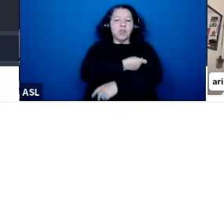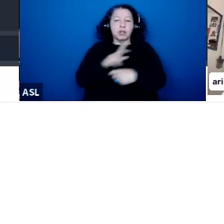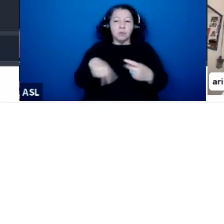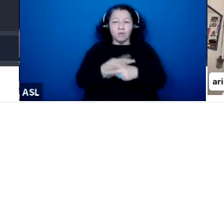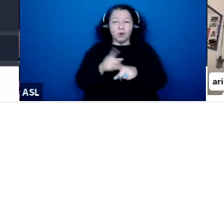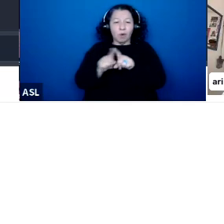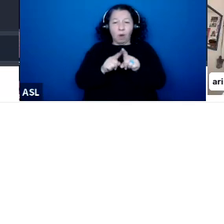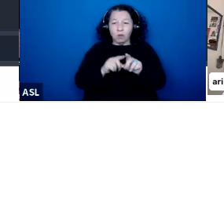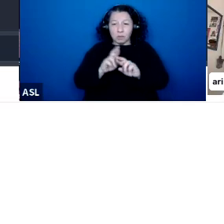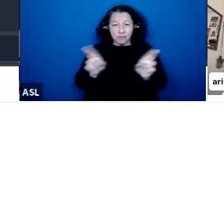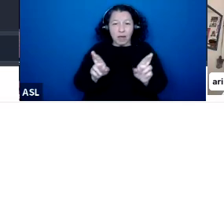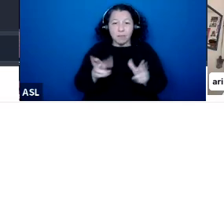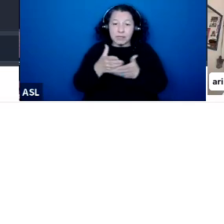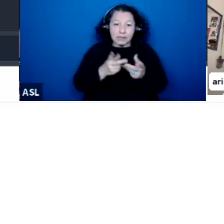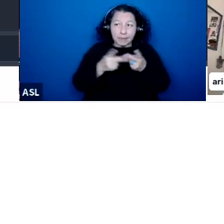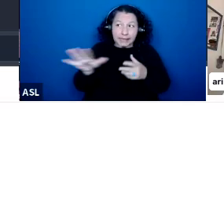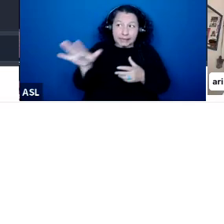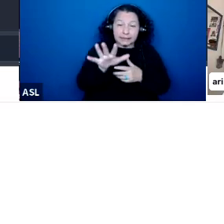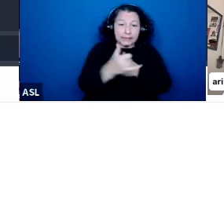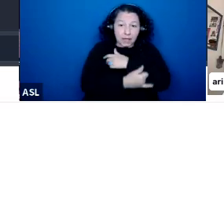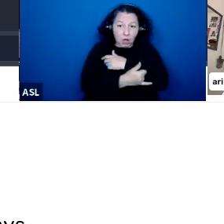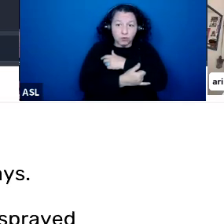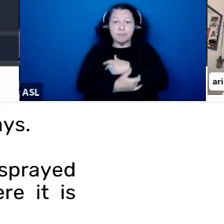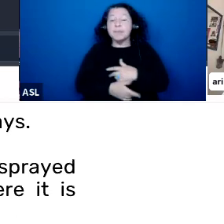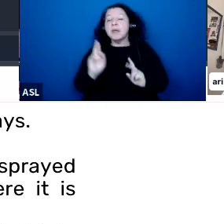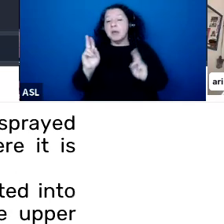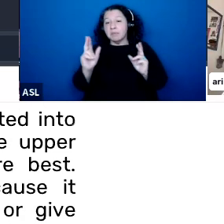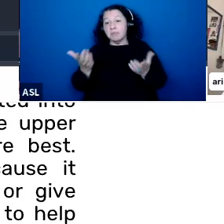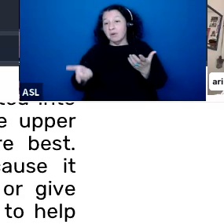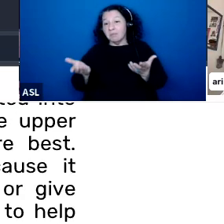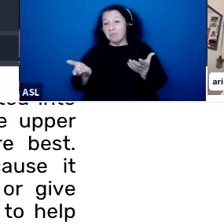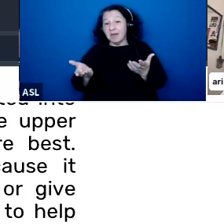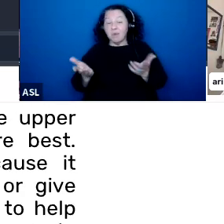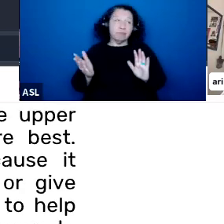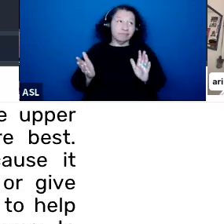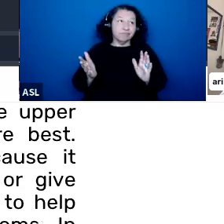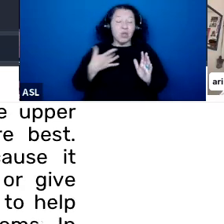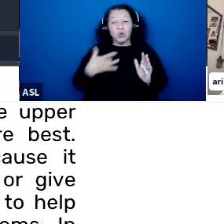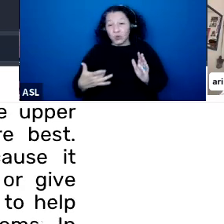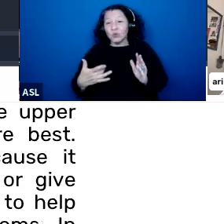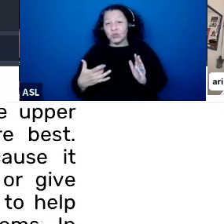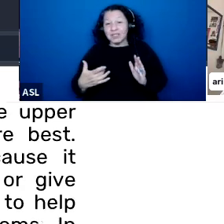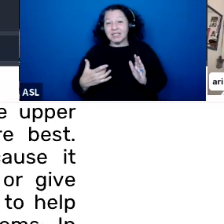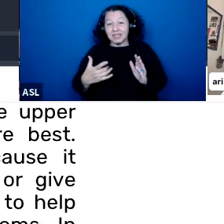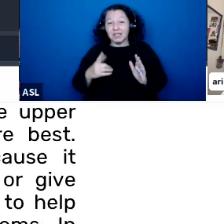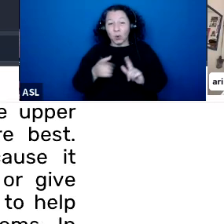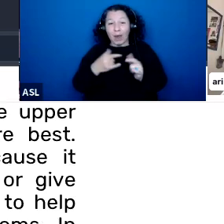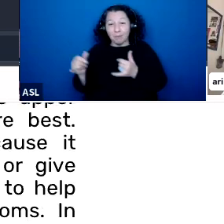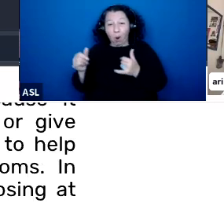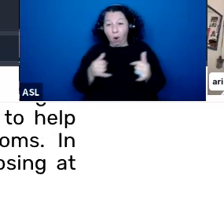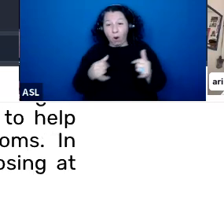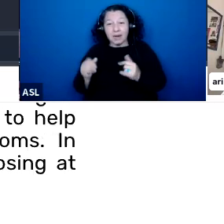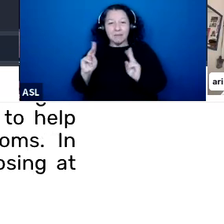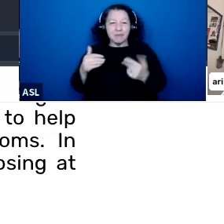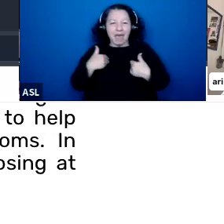The injectable version is also available in some parts of the country, but people might usually in a